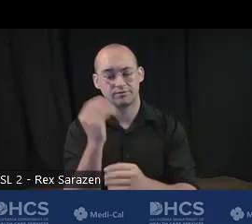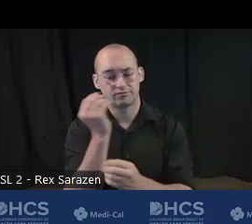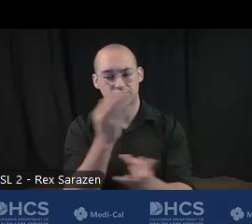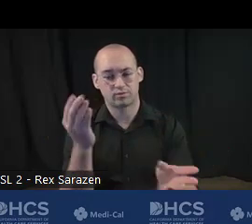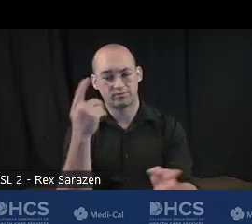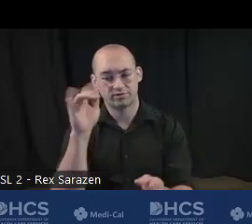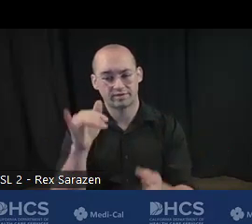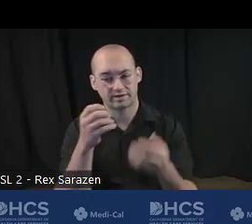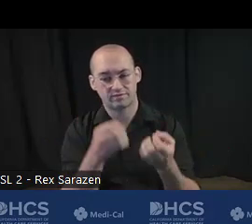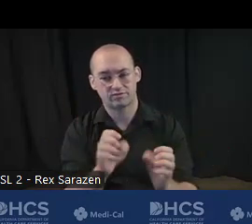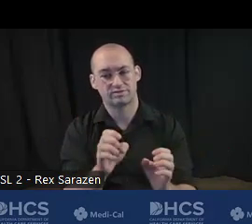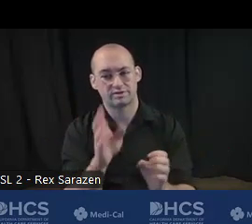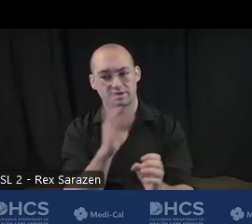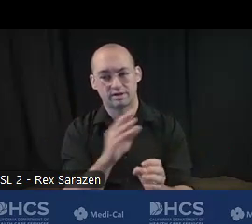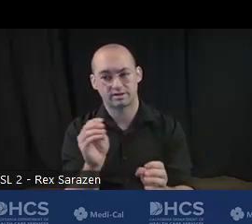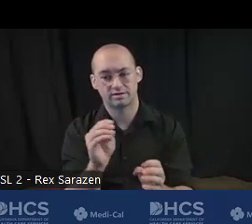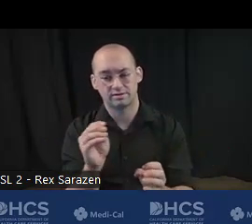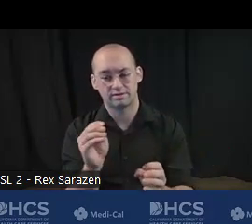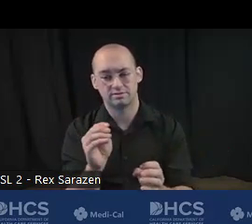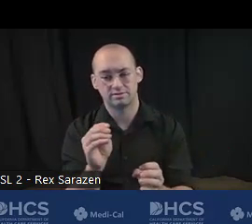effort, and